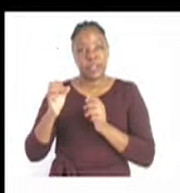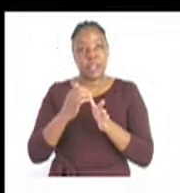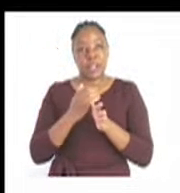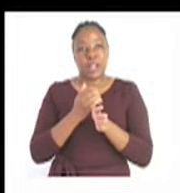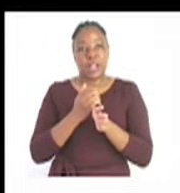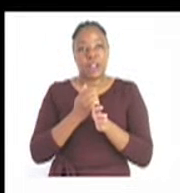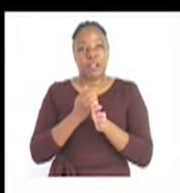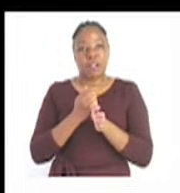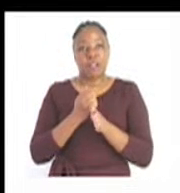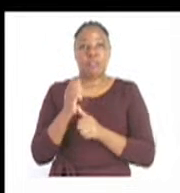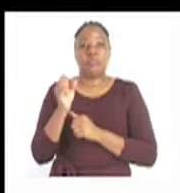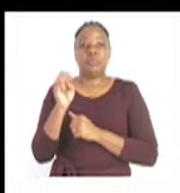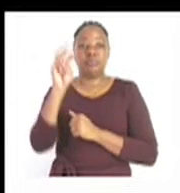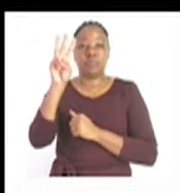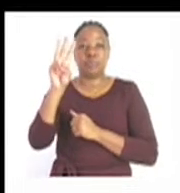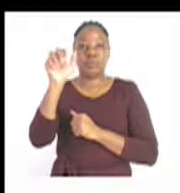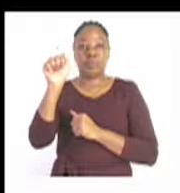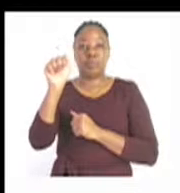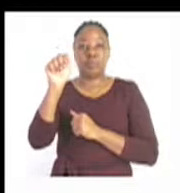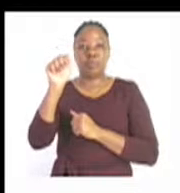whale,